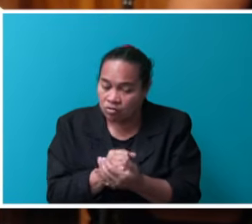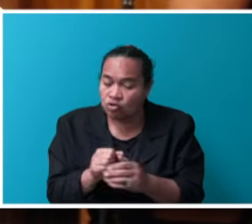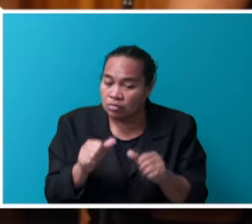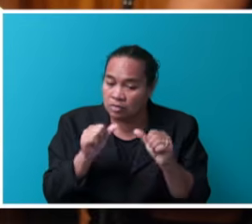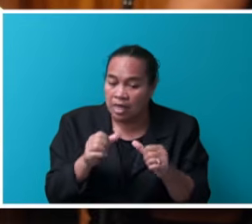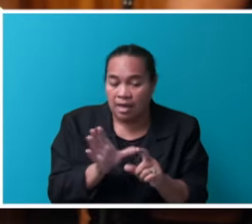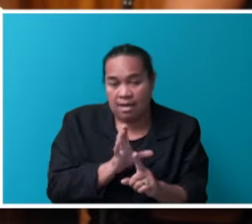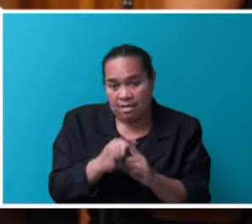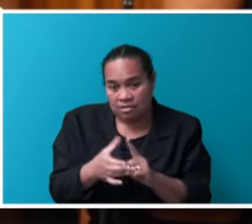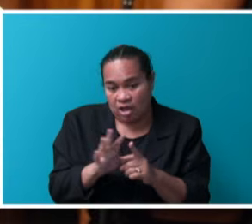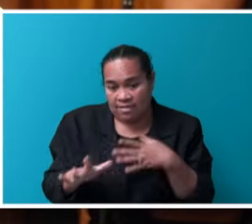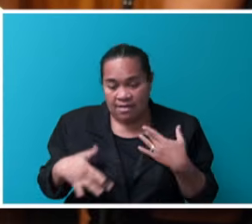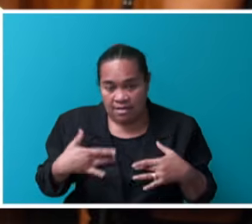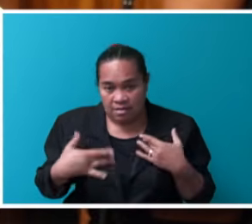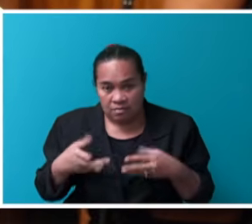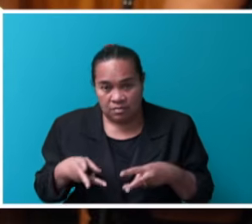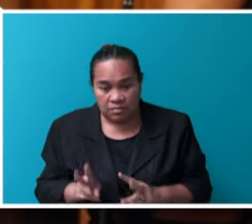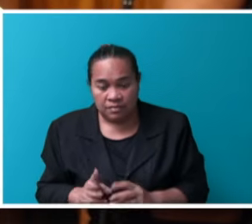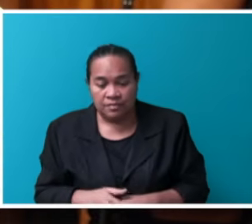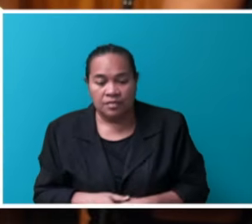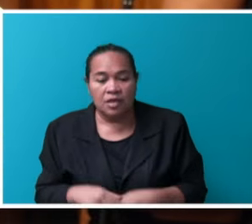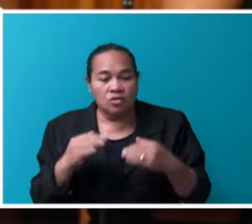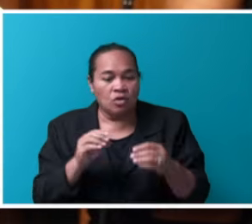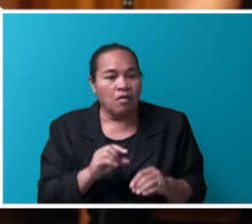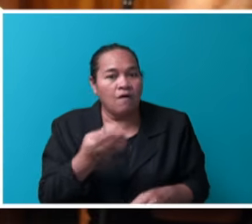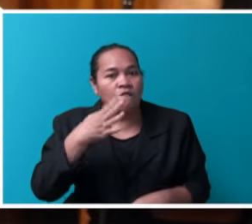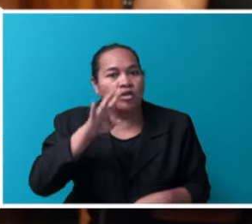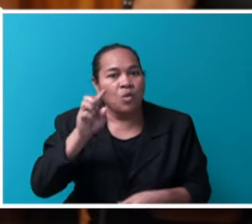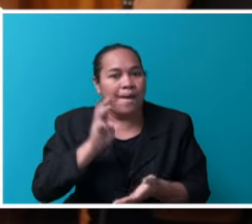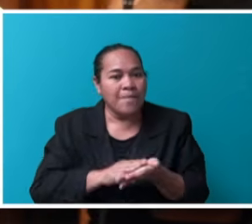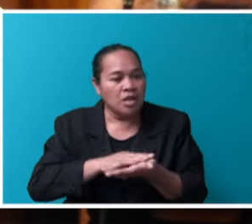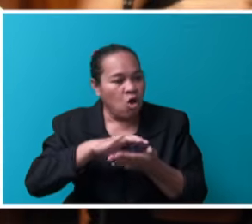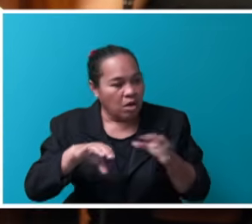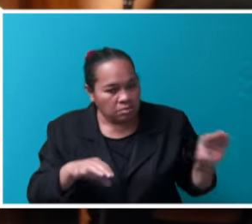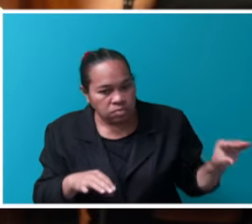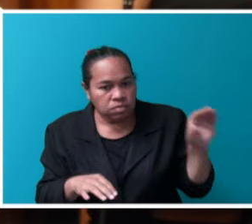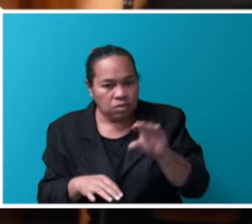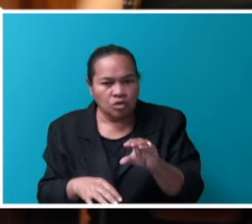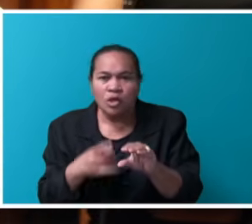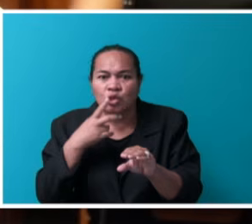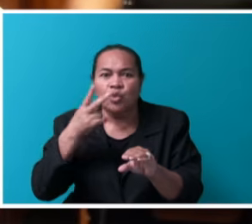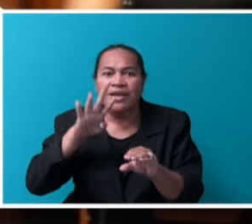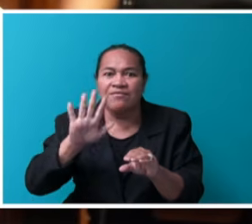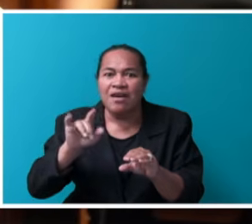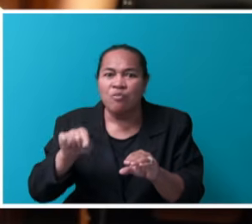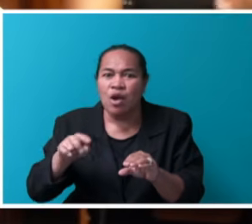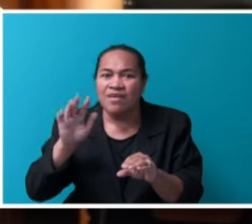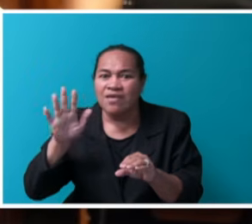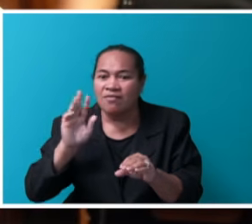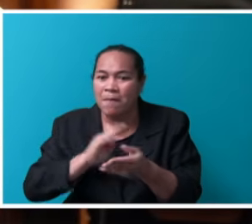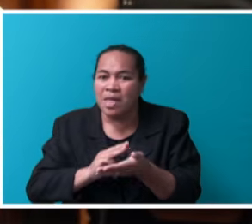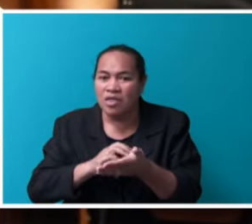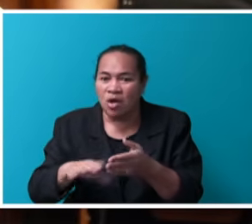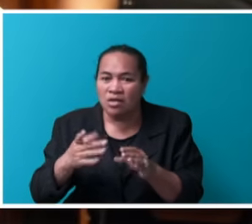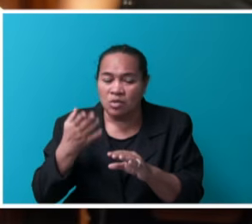protected. An increased budget of $41 million is provided. This is an increase of $25.5 million since the